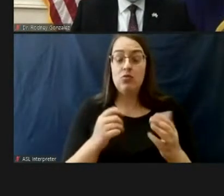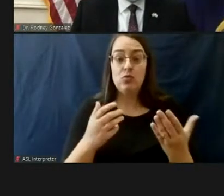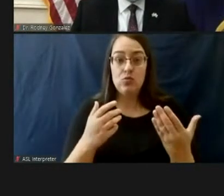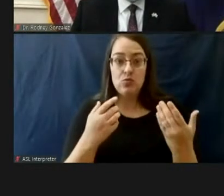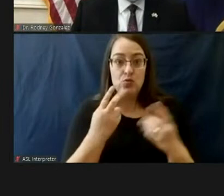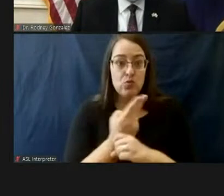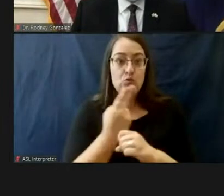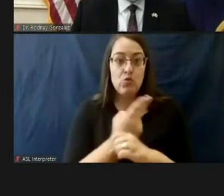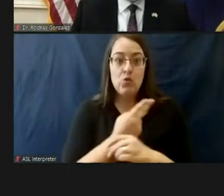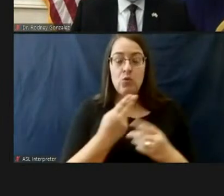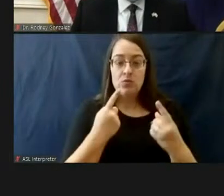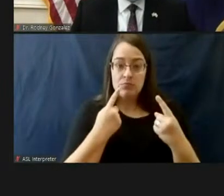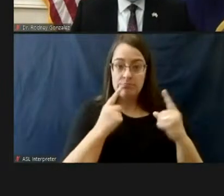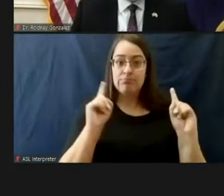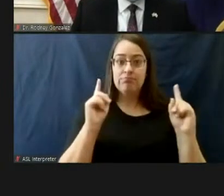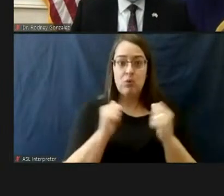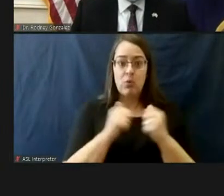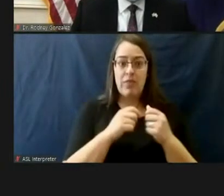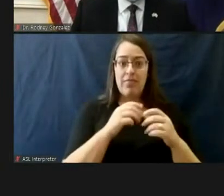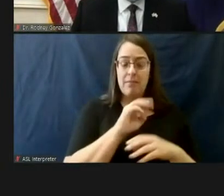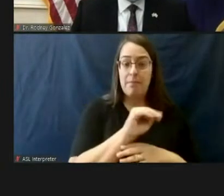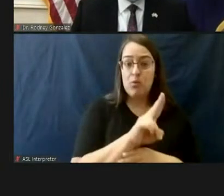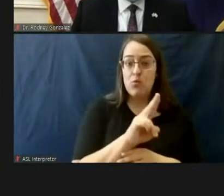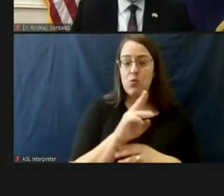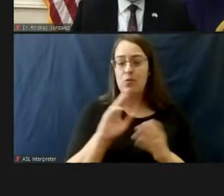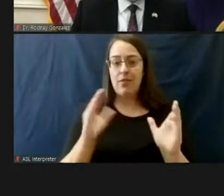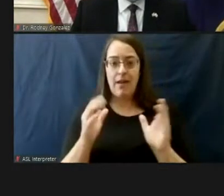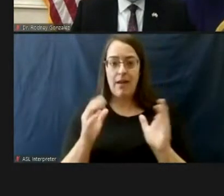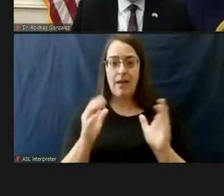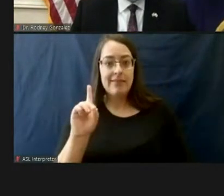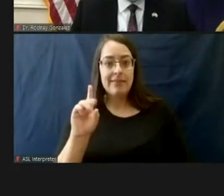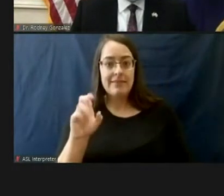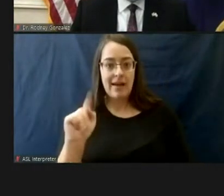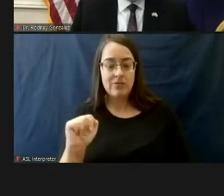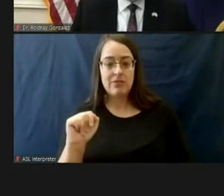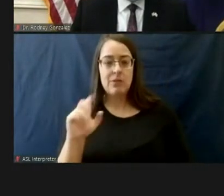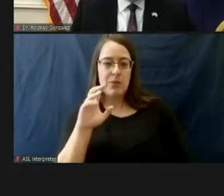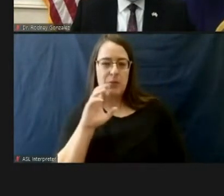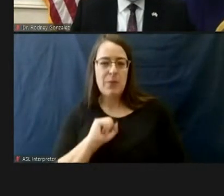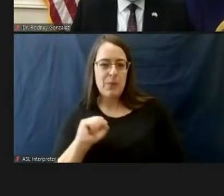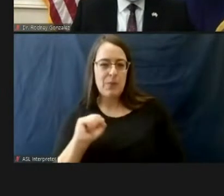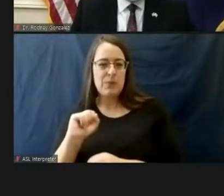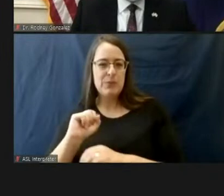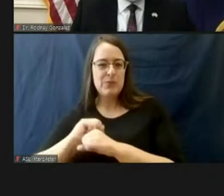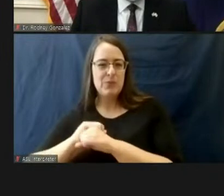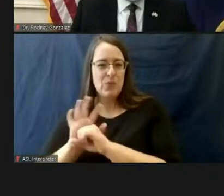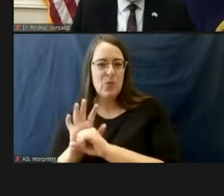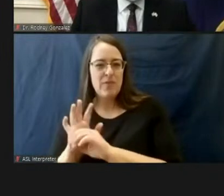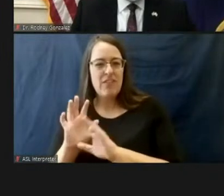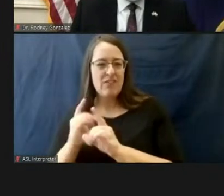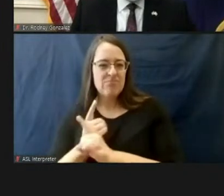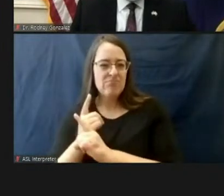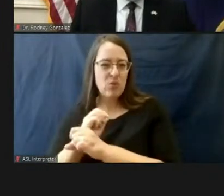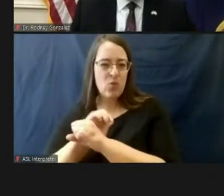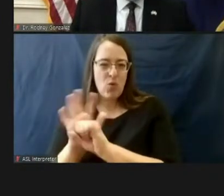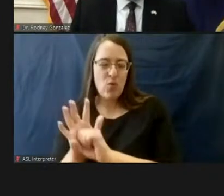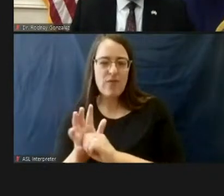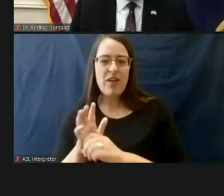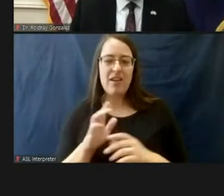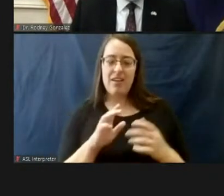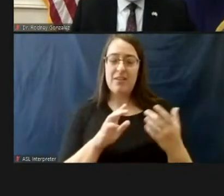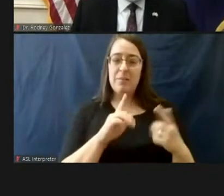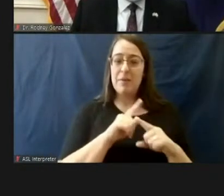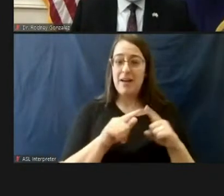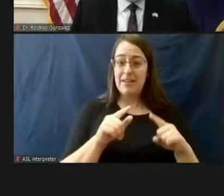Mu variant as they are with the Delta variant or the older Alpha variant. But again, as far as some of those predictions about